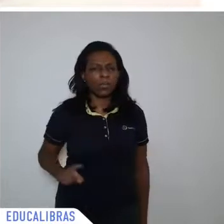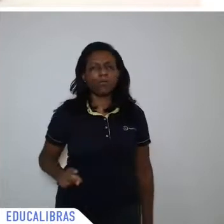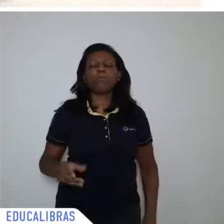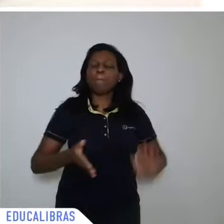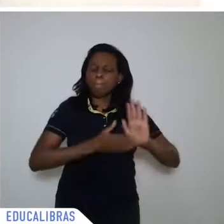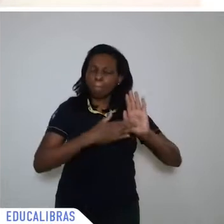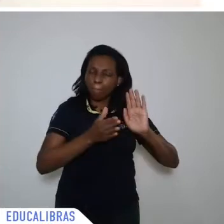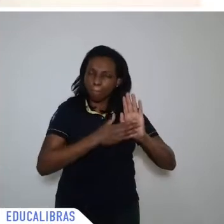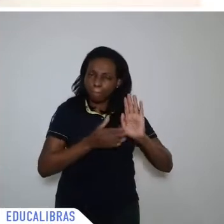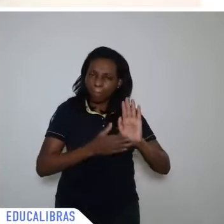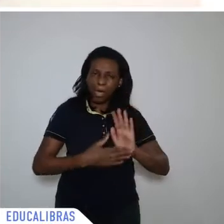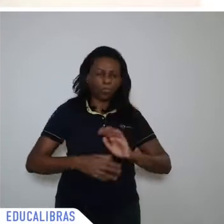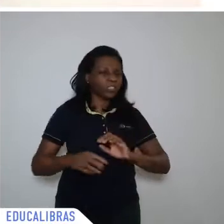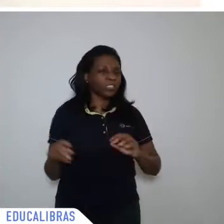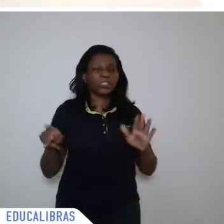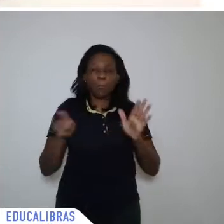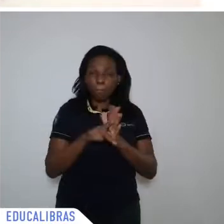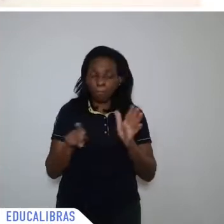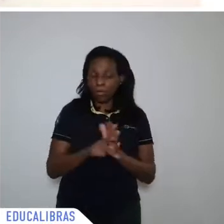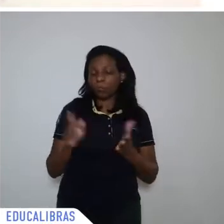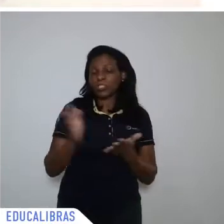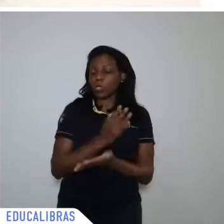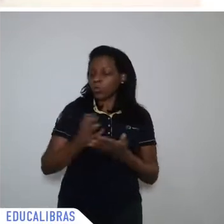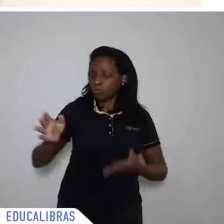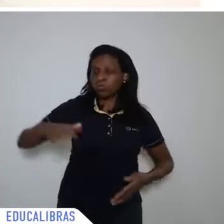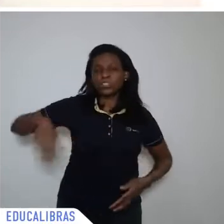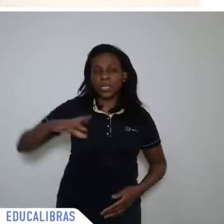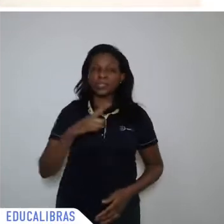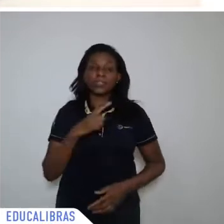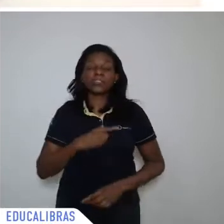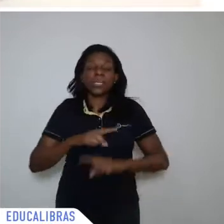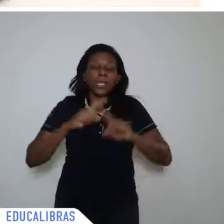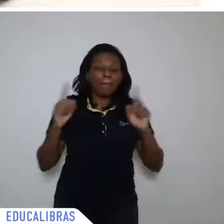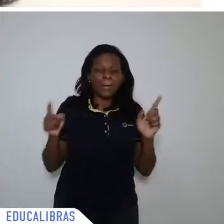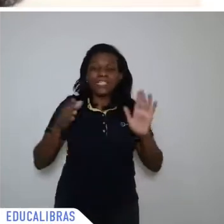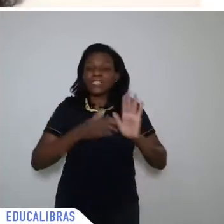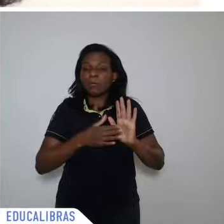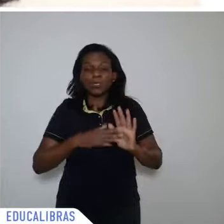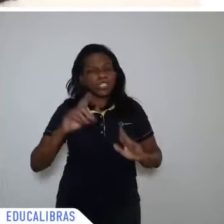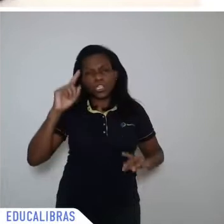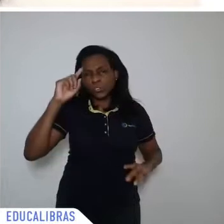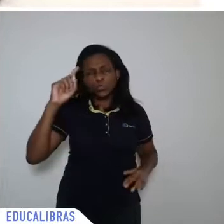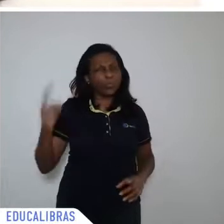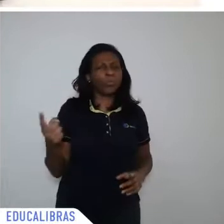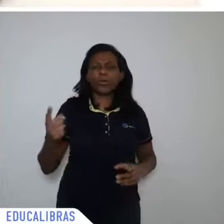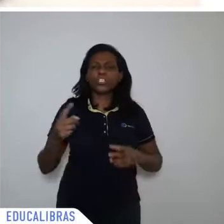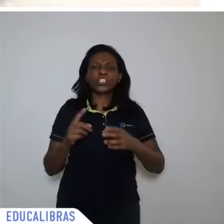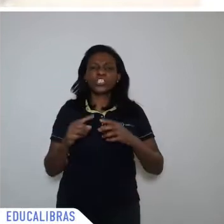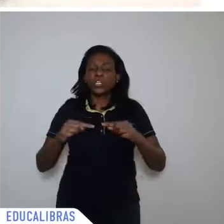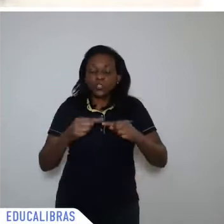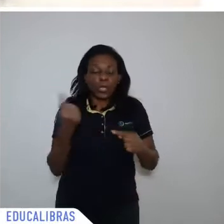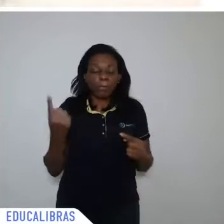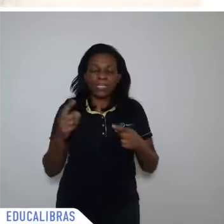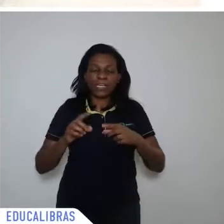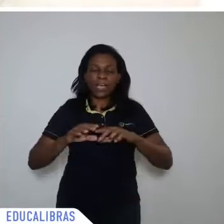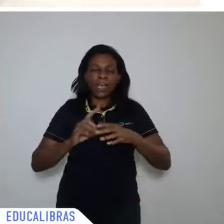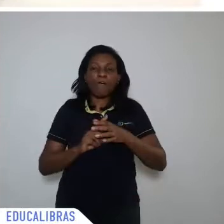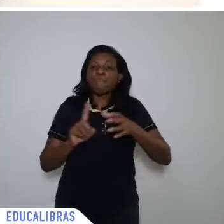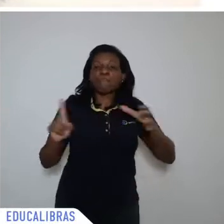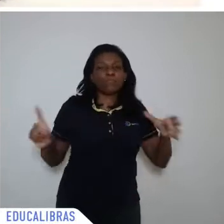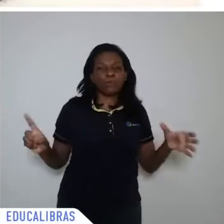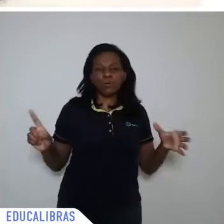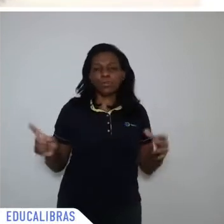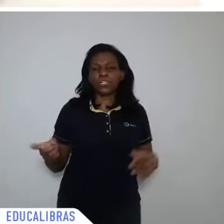women's fights, although we have specific agendas at some points, they are not synonyms of